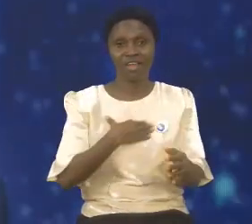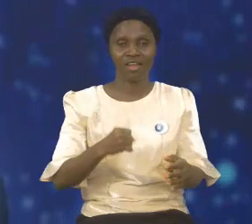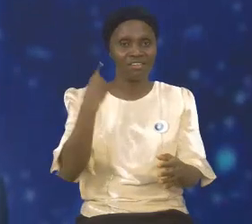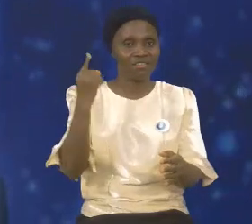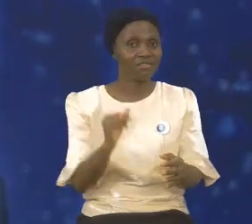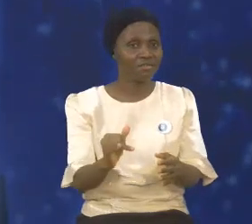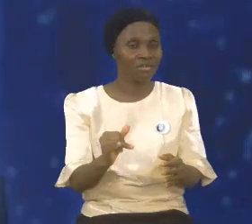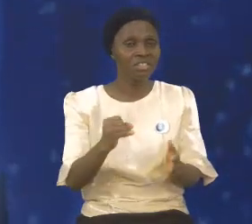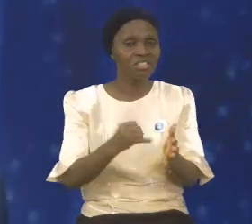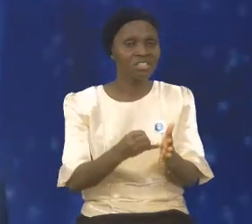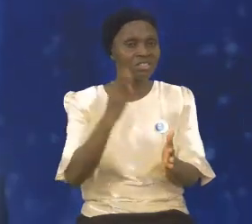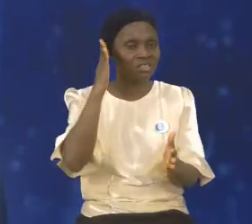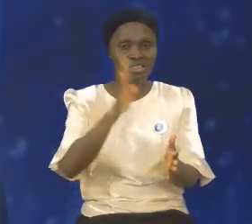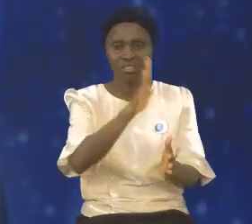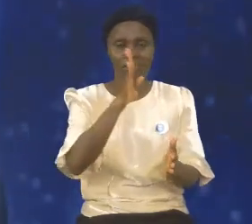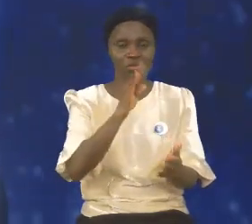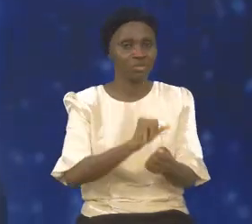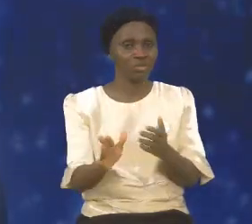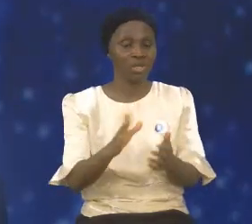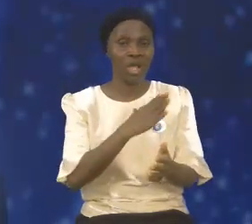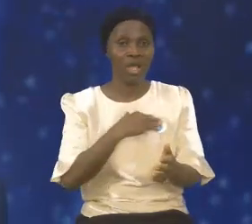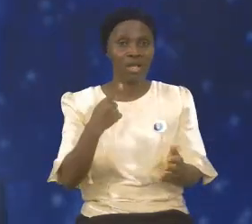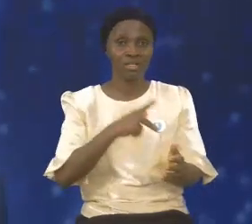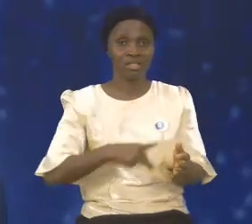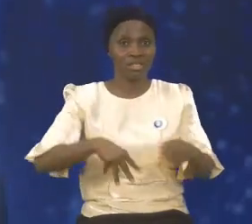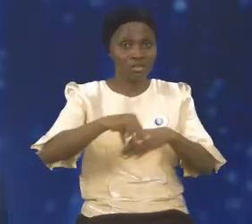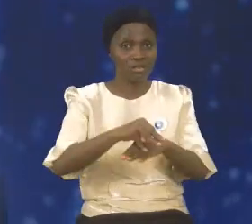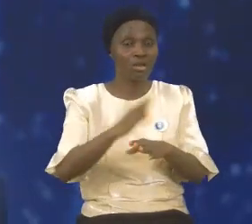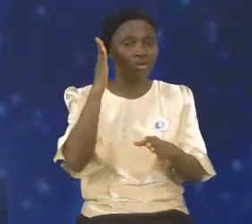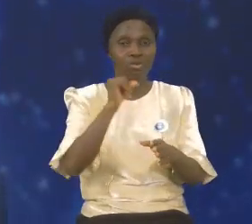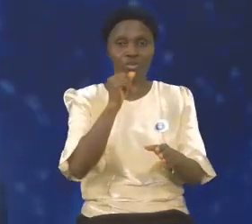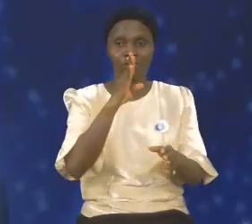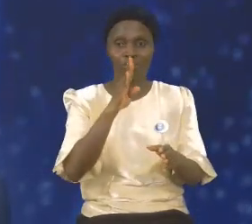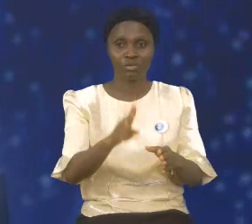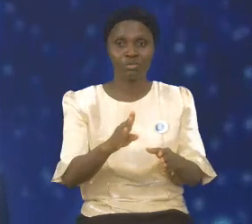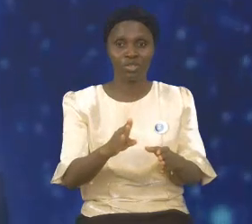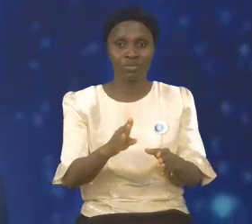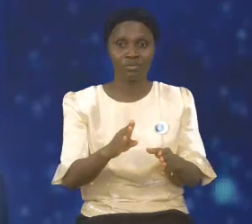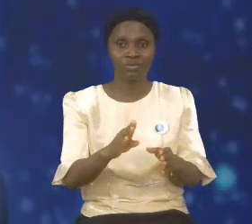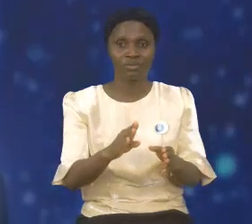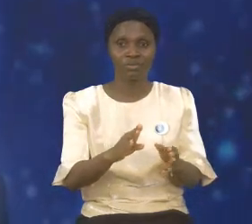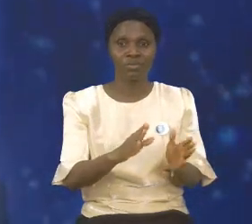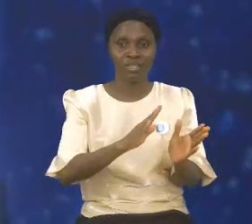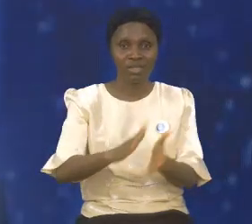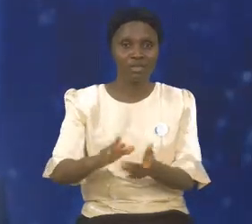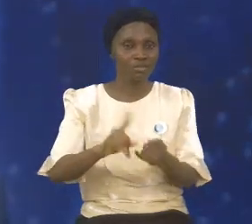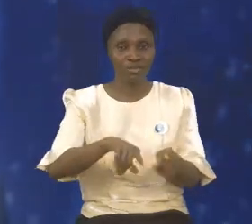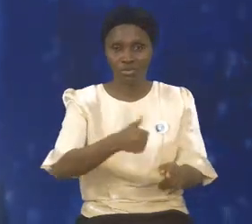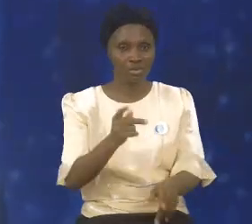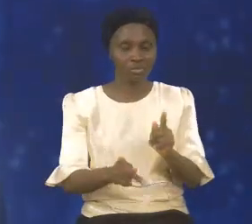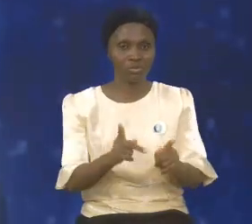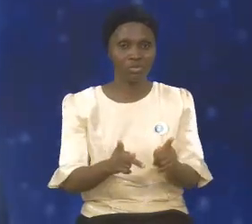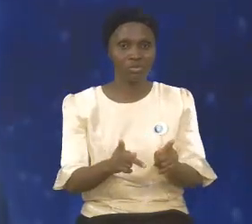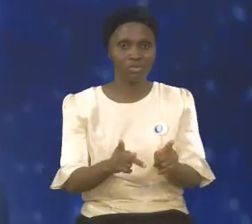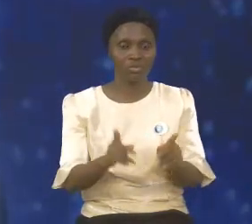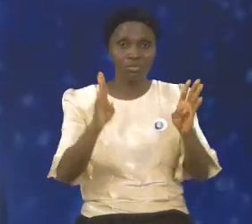be destroyed, and the kingdom shall not be left to other people.